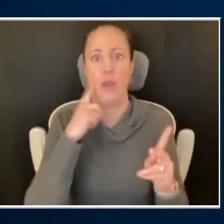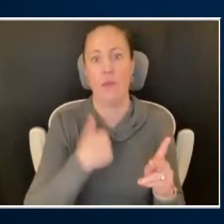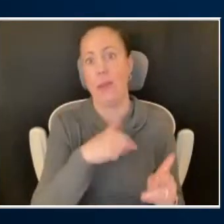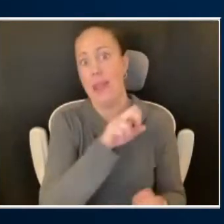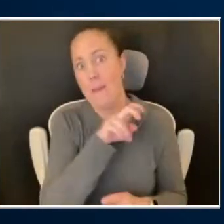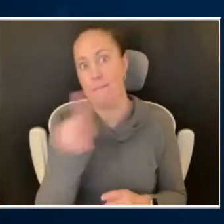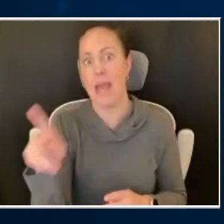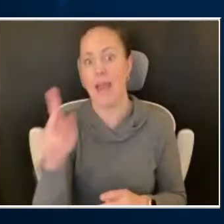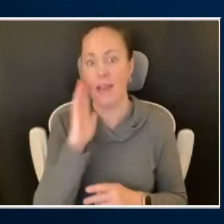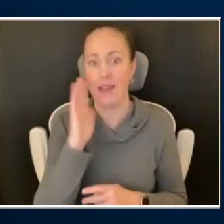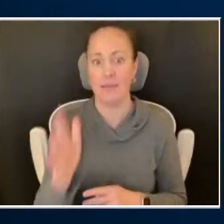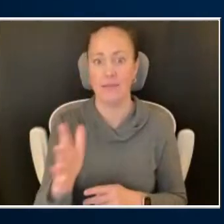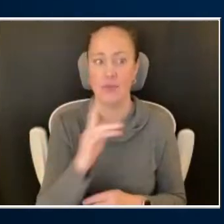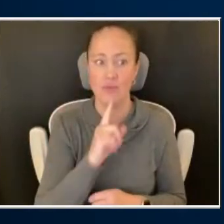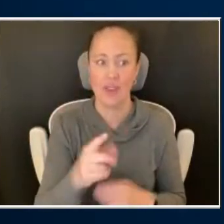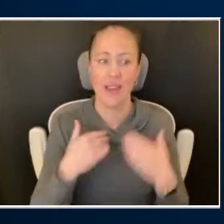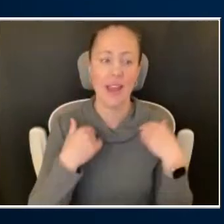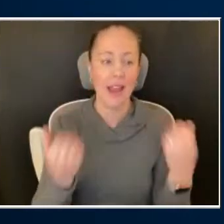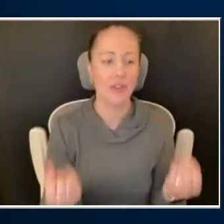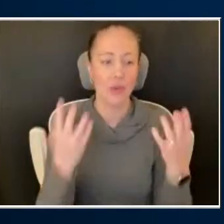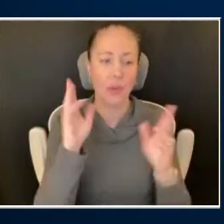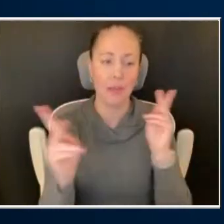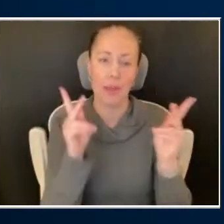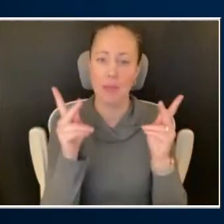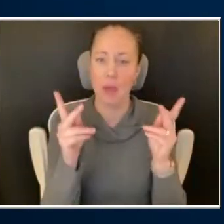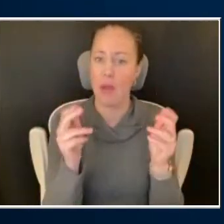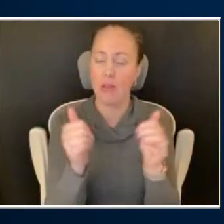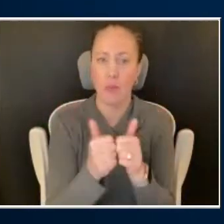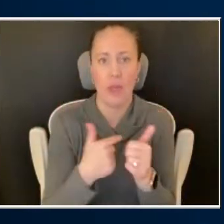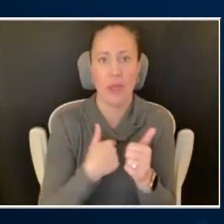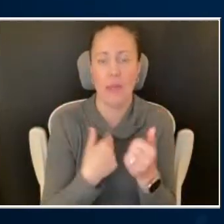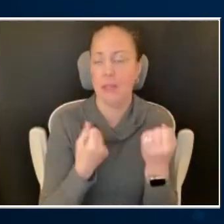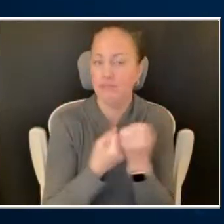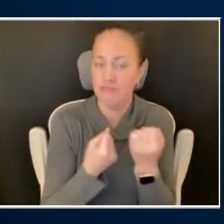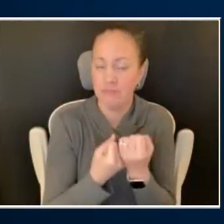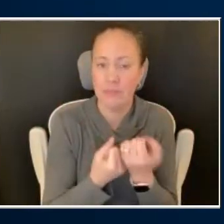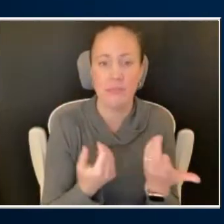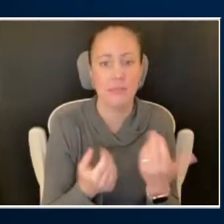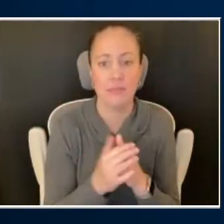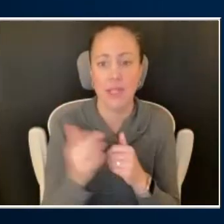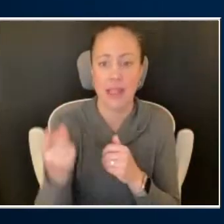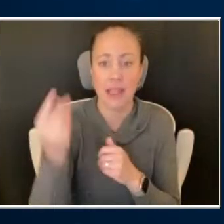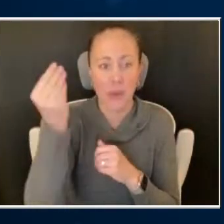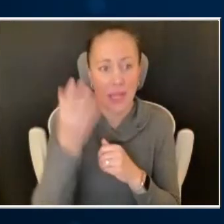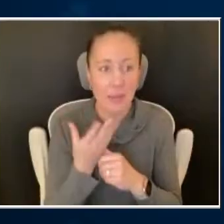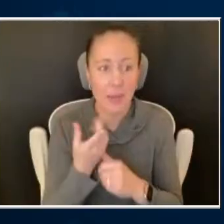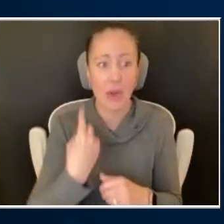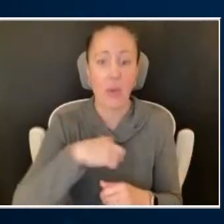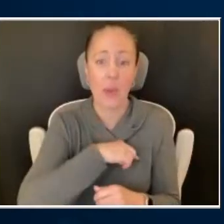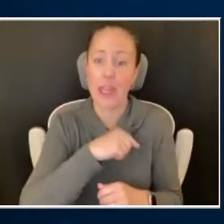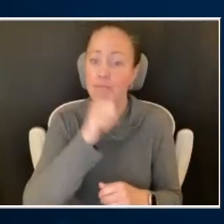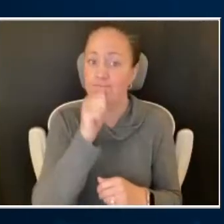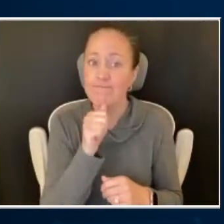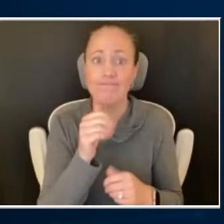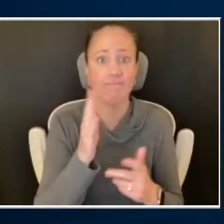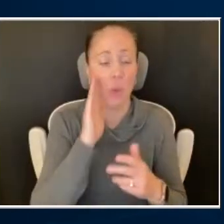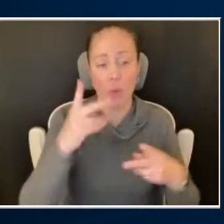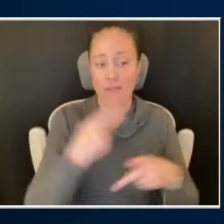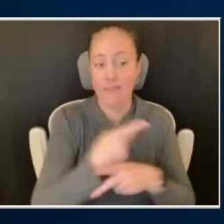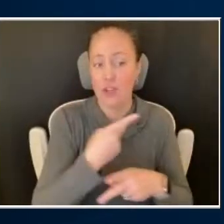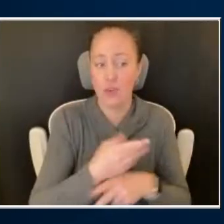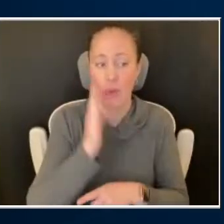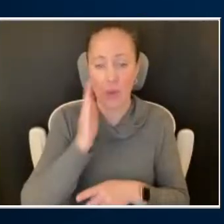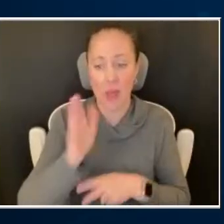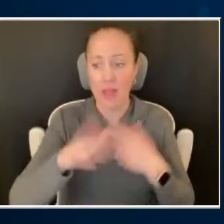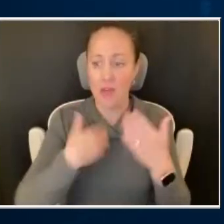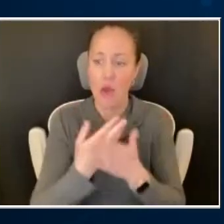I just think I had so many people around me at the time that were telling me, like, we are going to figure this out. I mean, all the resources that I had, everybody